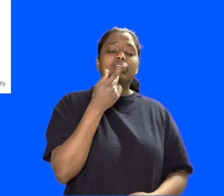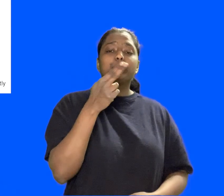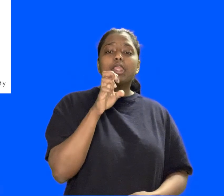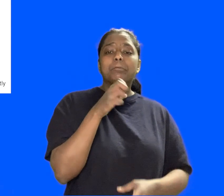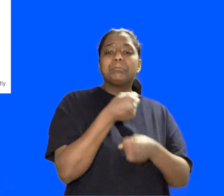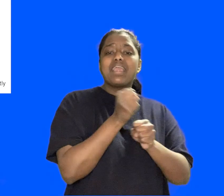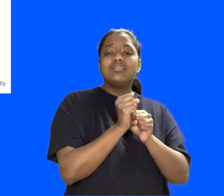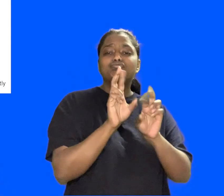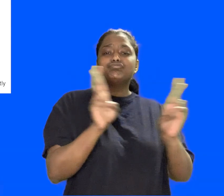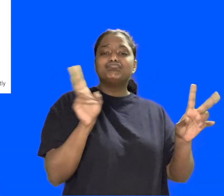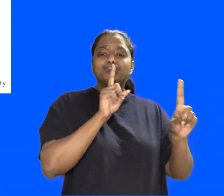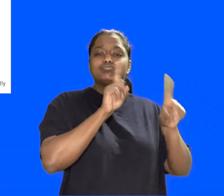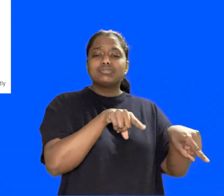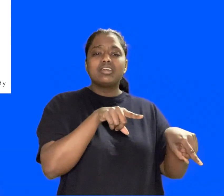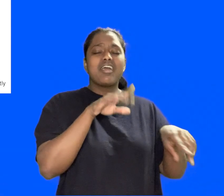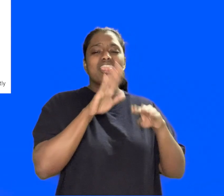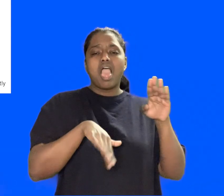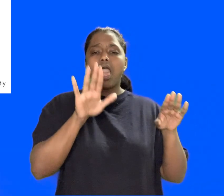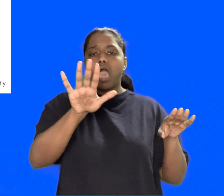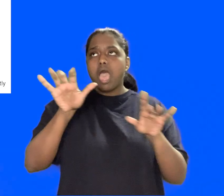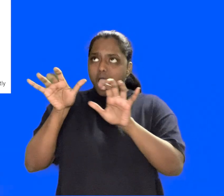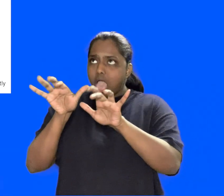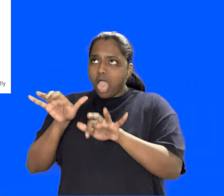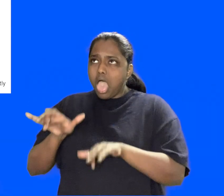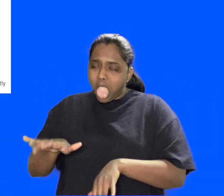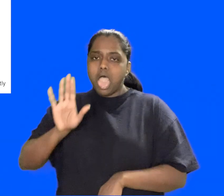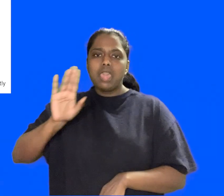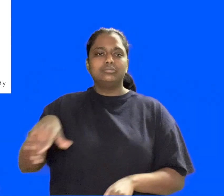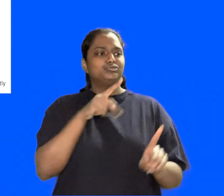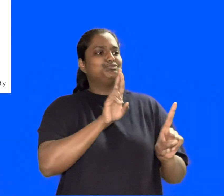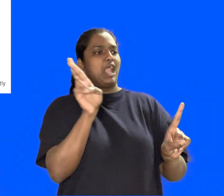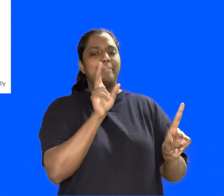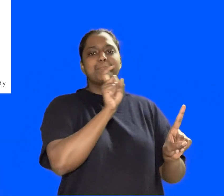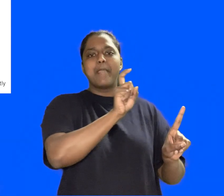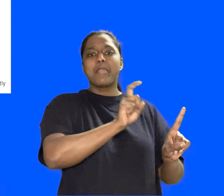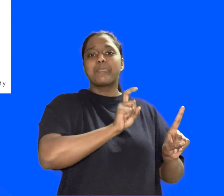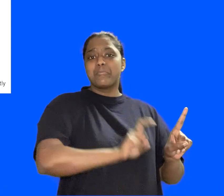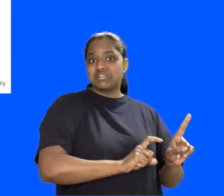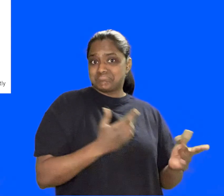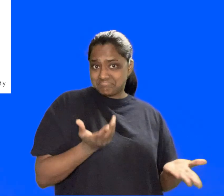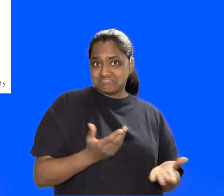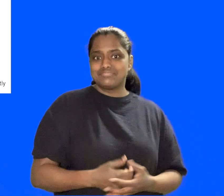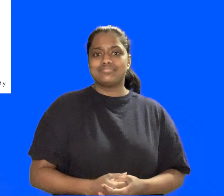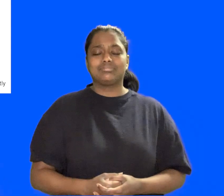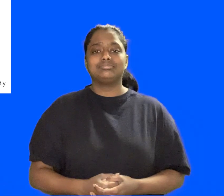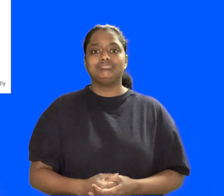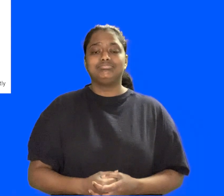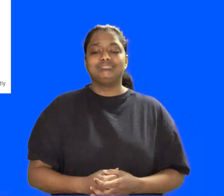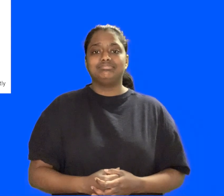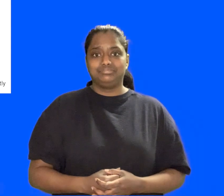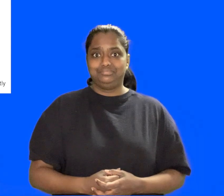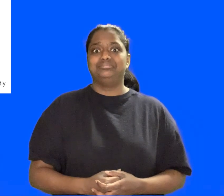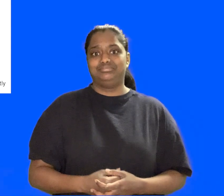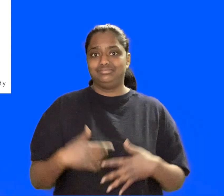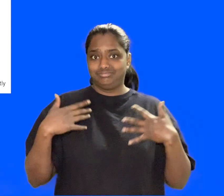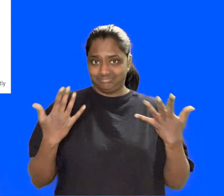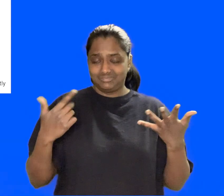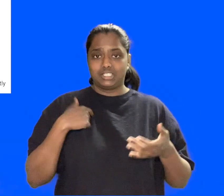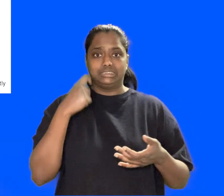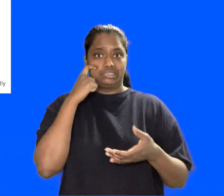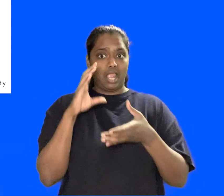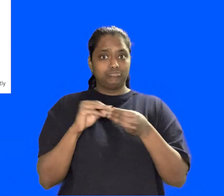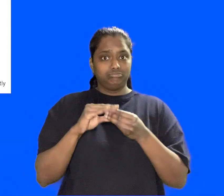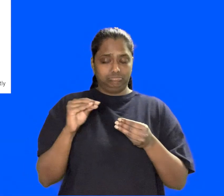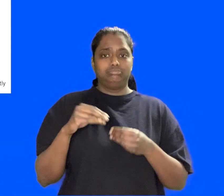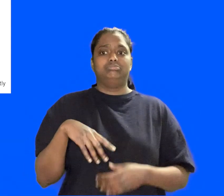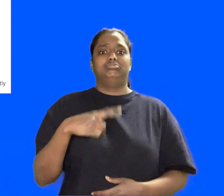with their own. So as I said before, we're going to add a link into this deck that we'll share with you that you can access after the meeting to see what participants